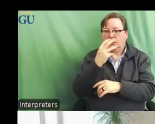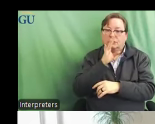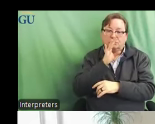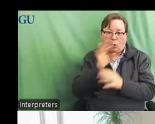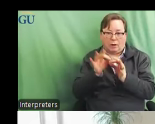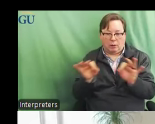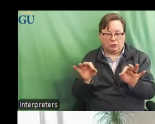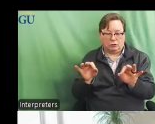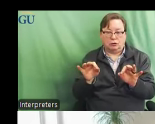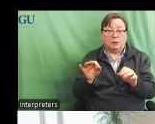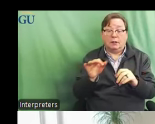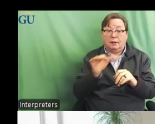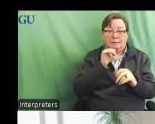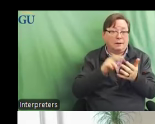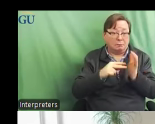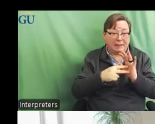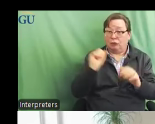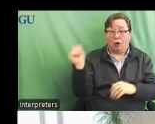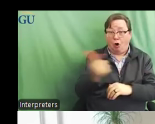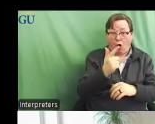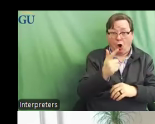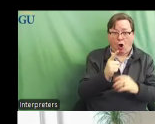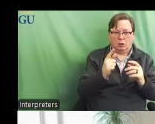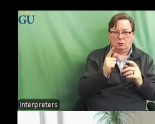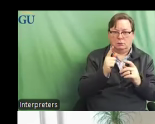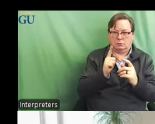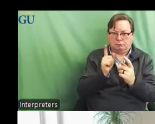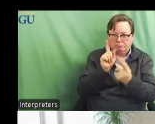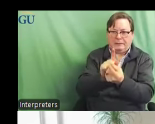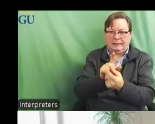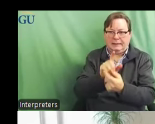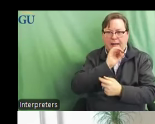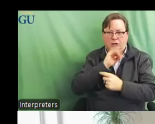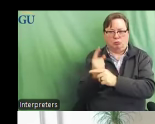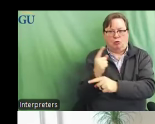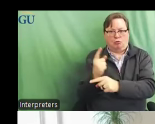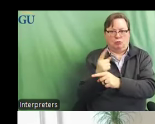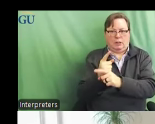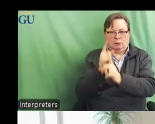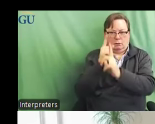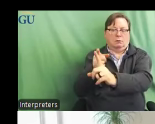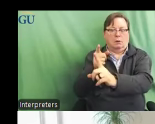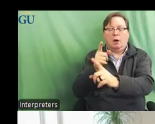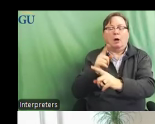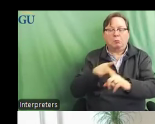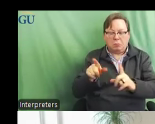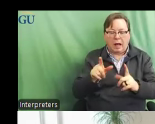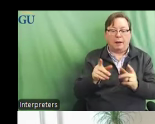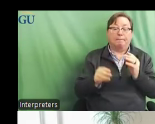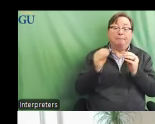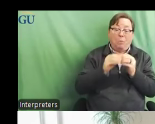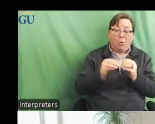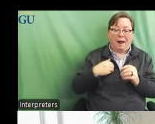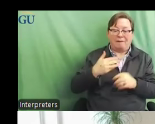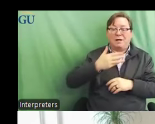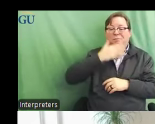them achieve age appropriate, but a greater proportion have better outcomes given